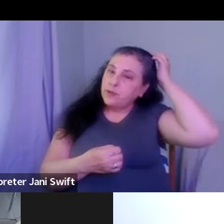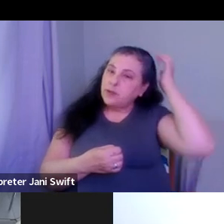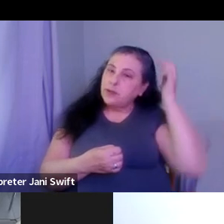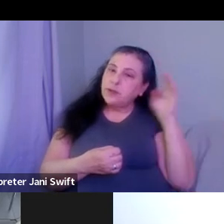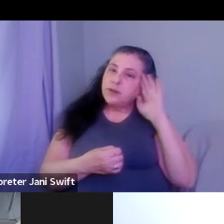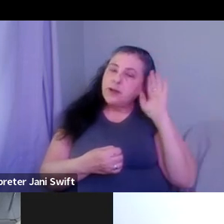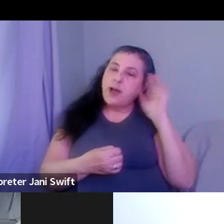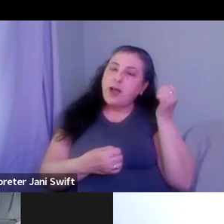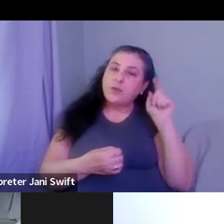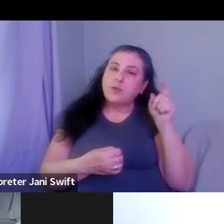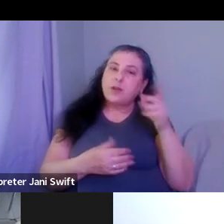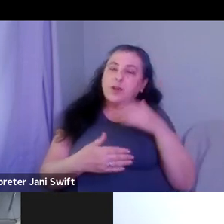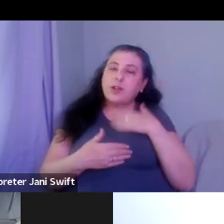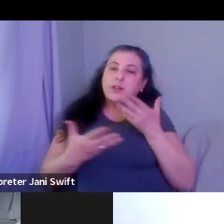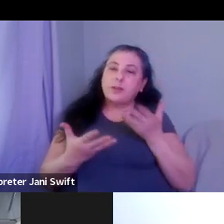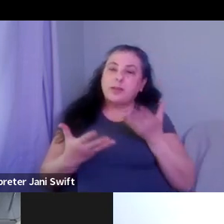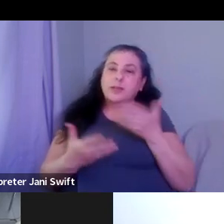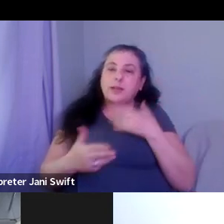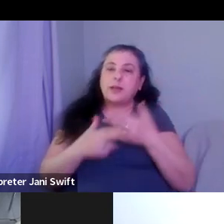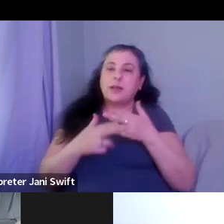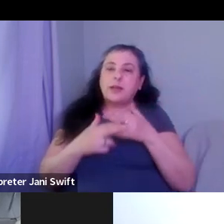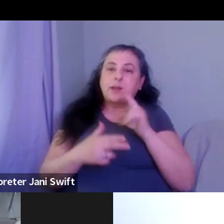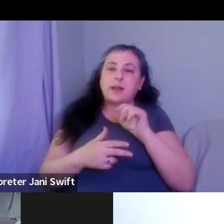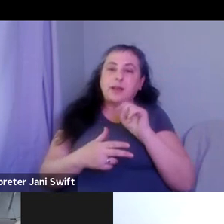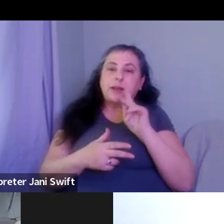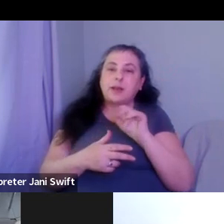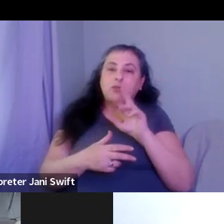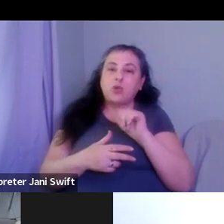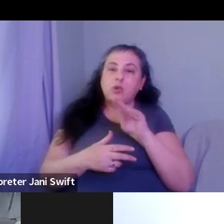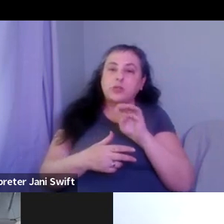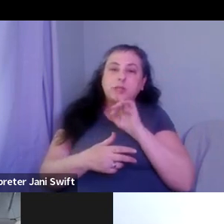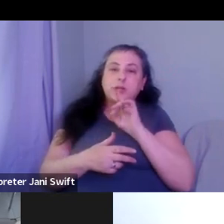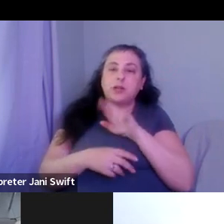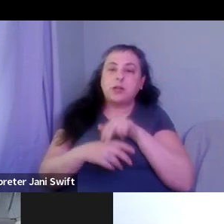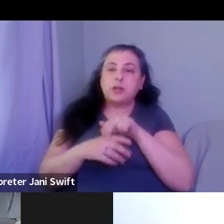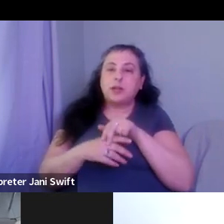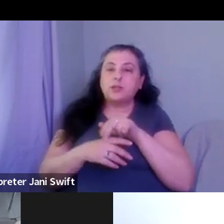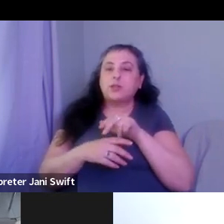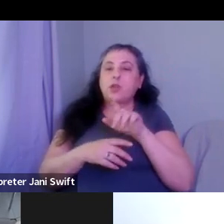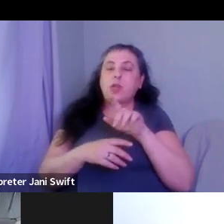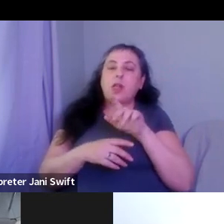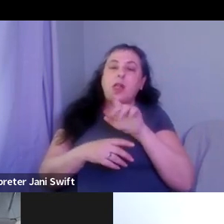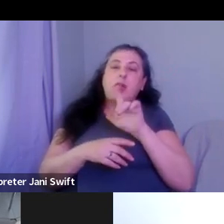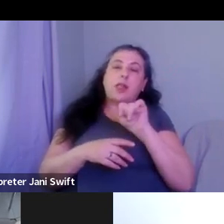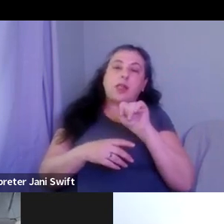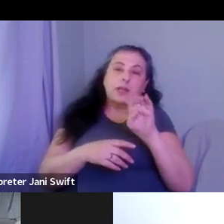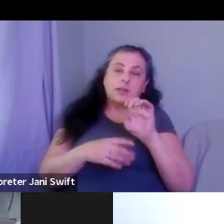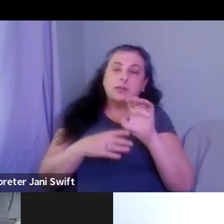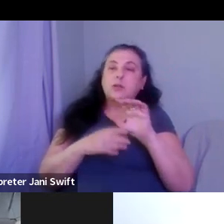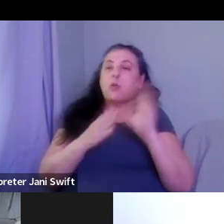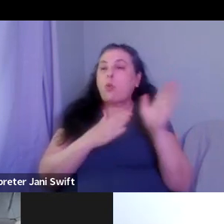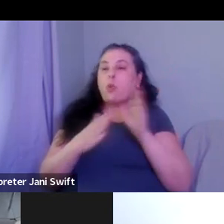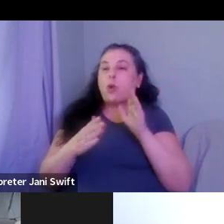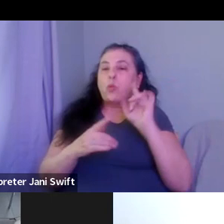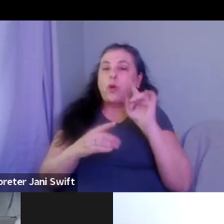Hi, everyone. Glad to be here. My name is Nataki Rhodes, and I am a national lead organizer at One